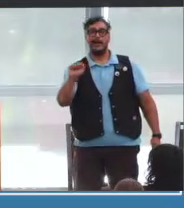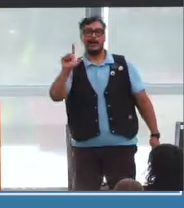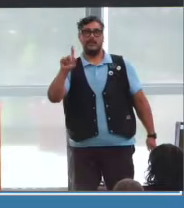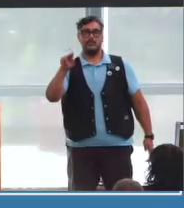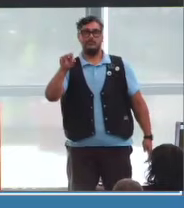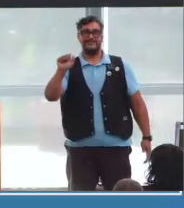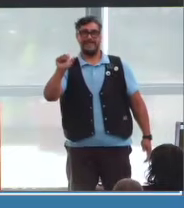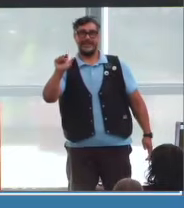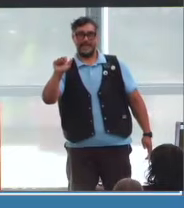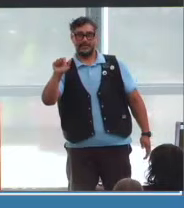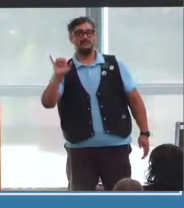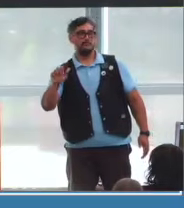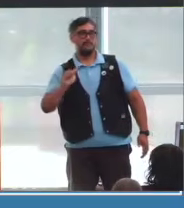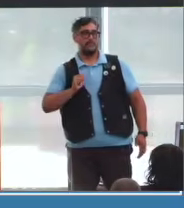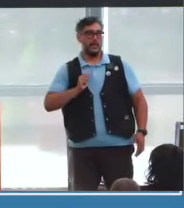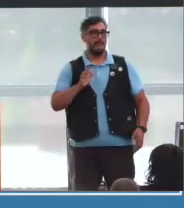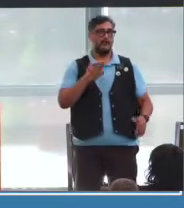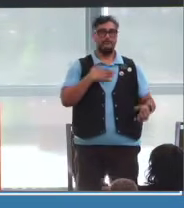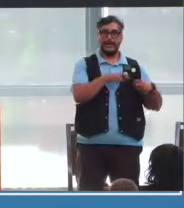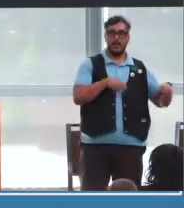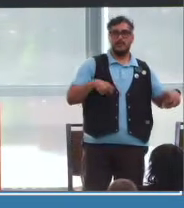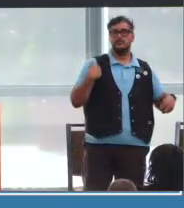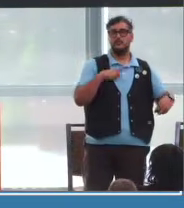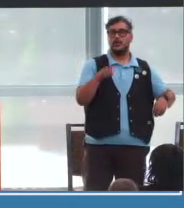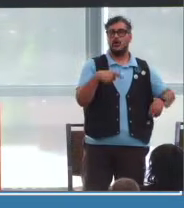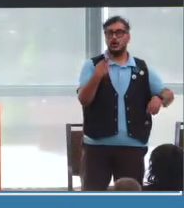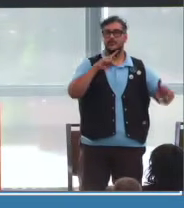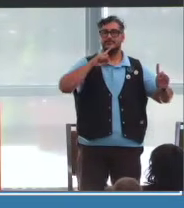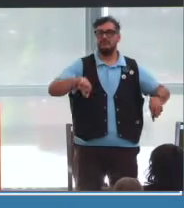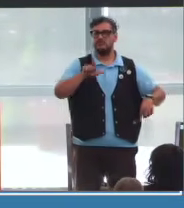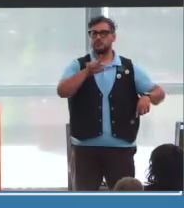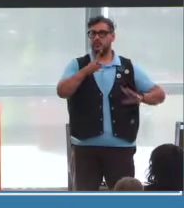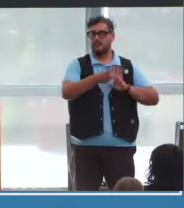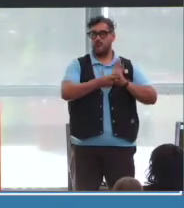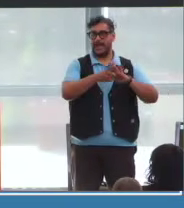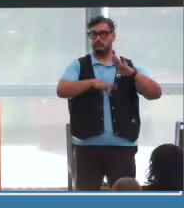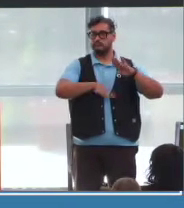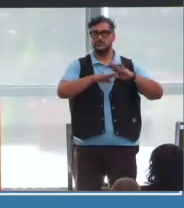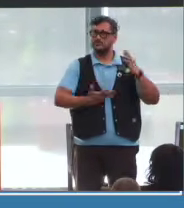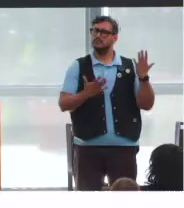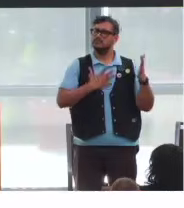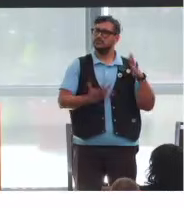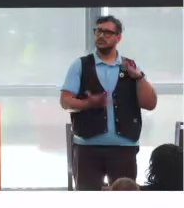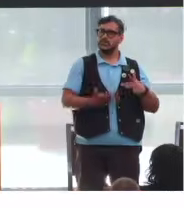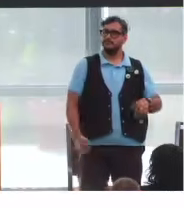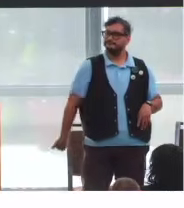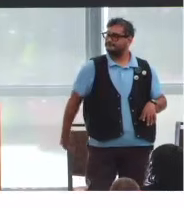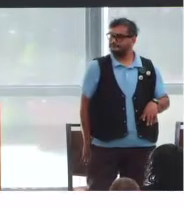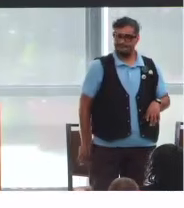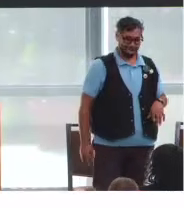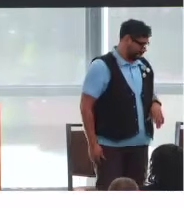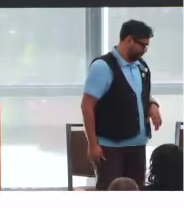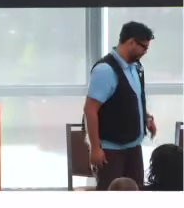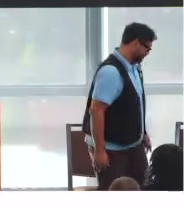info@LupusLA is read by myself and my colleagues. We always get back to you within 24 hours. So please reach out.